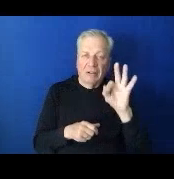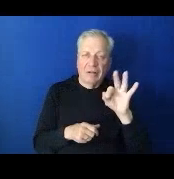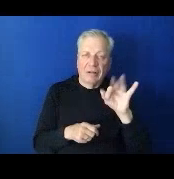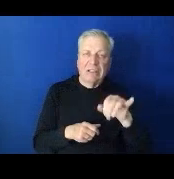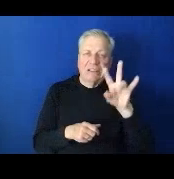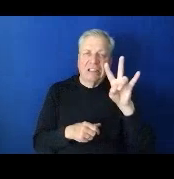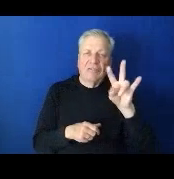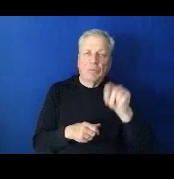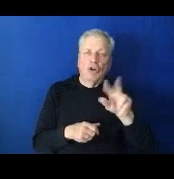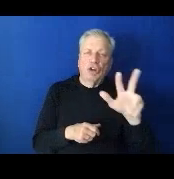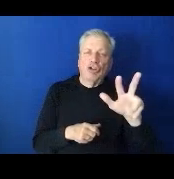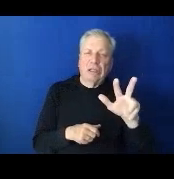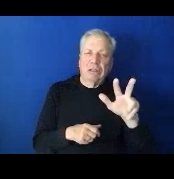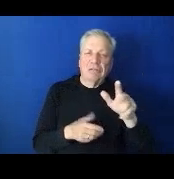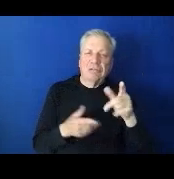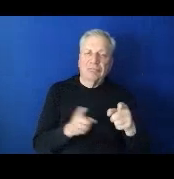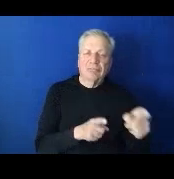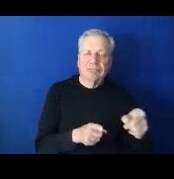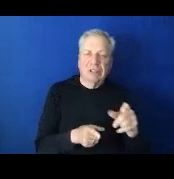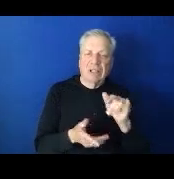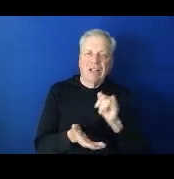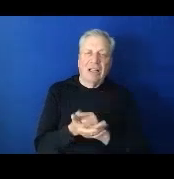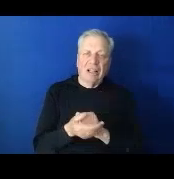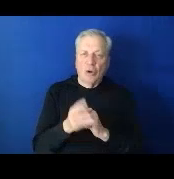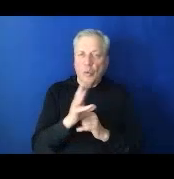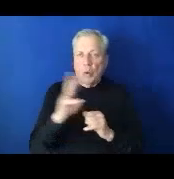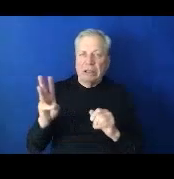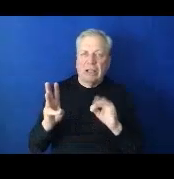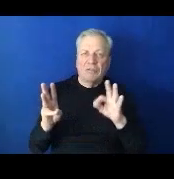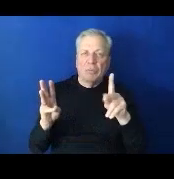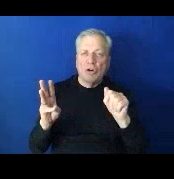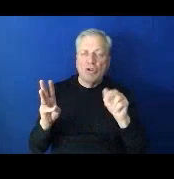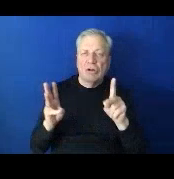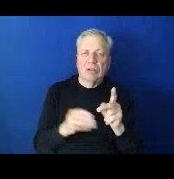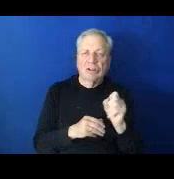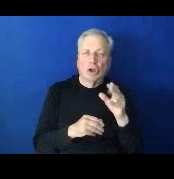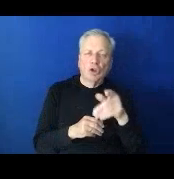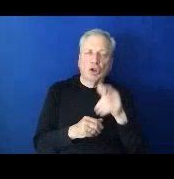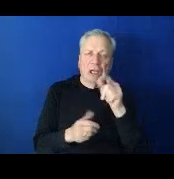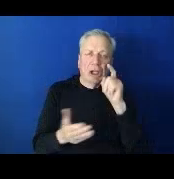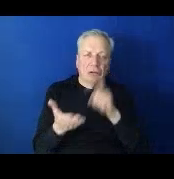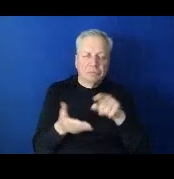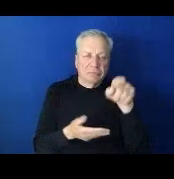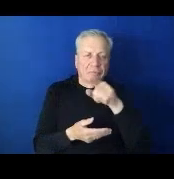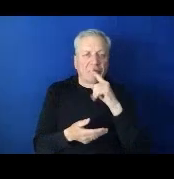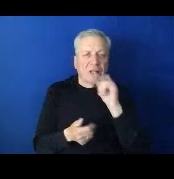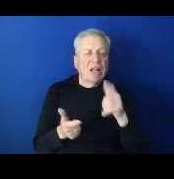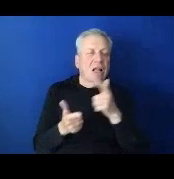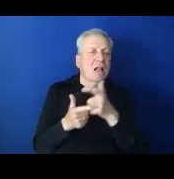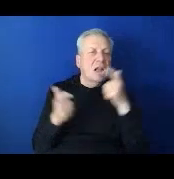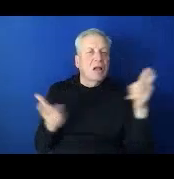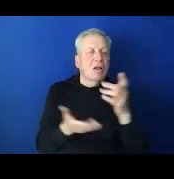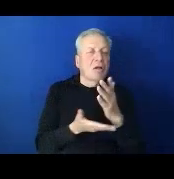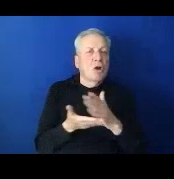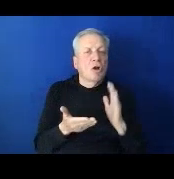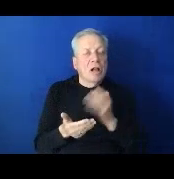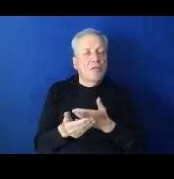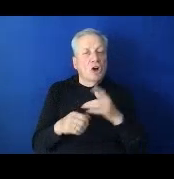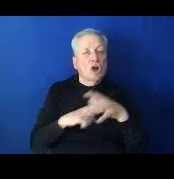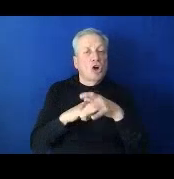Hebgen Lake earthquake out just west of the park. And you can see here, the vast majority of our earthquakes in Yellowstone